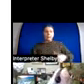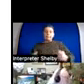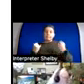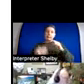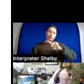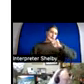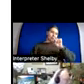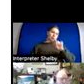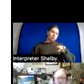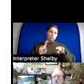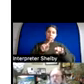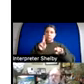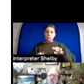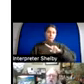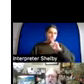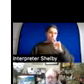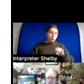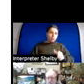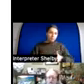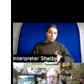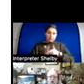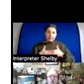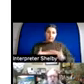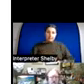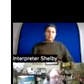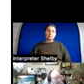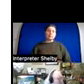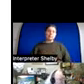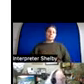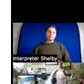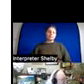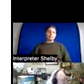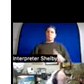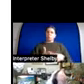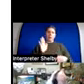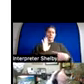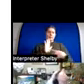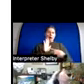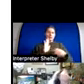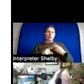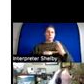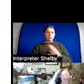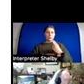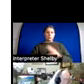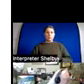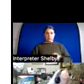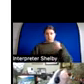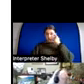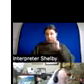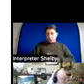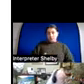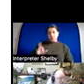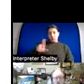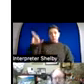questions like what is the model that we are going to select if you look at the right here this image